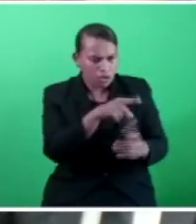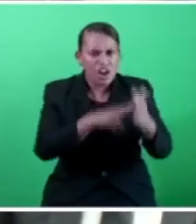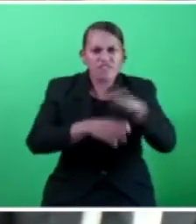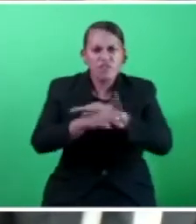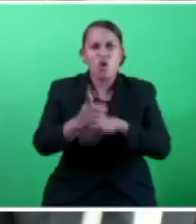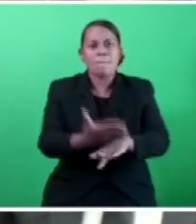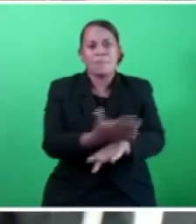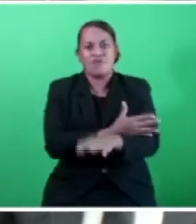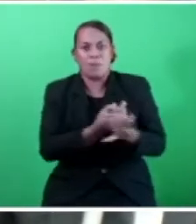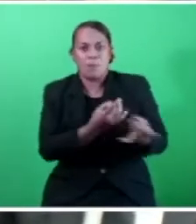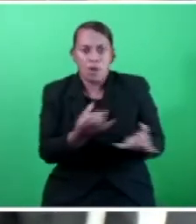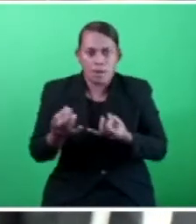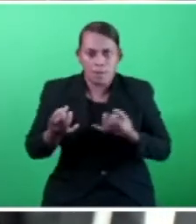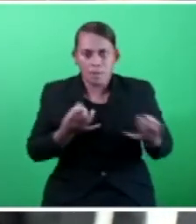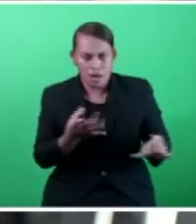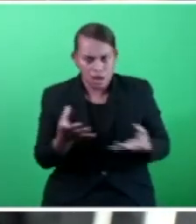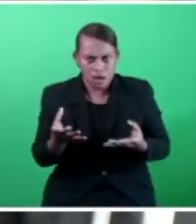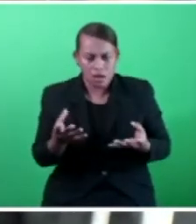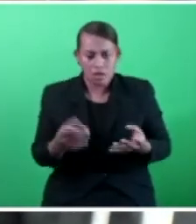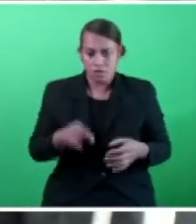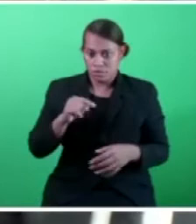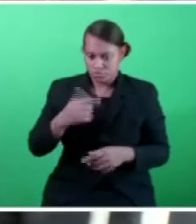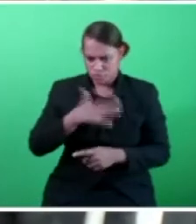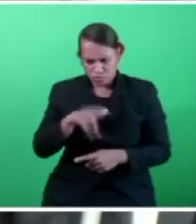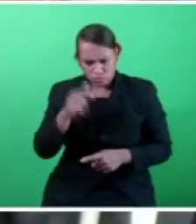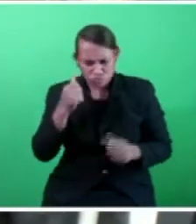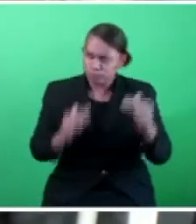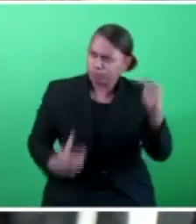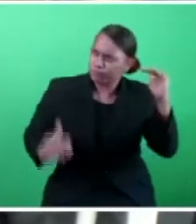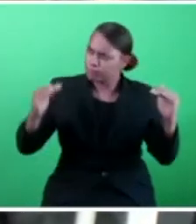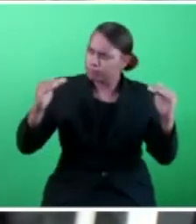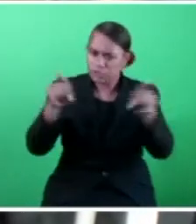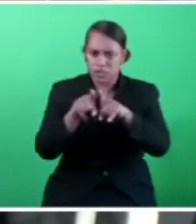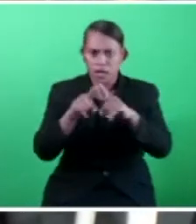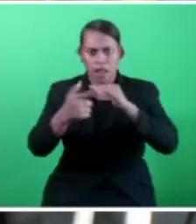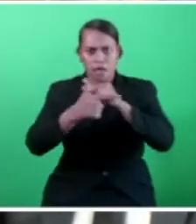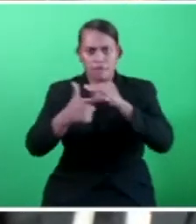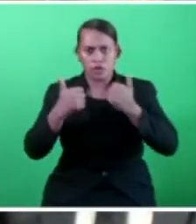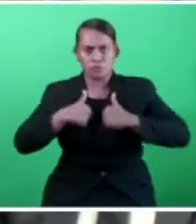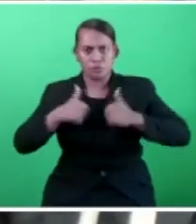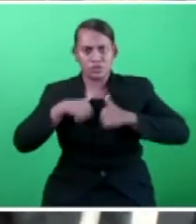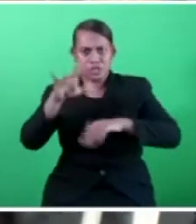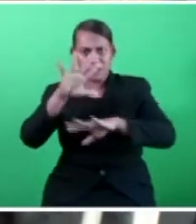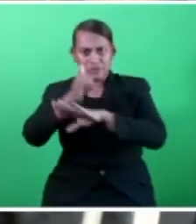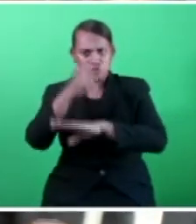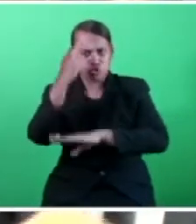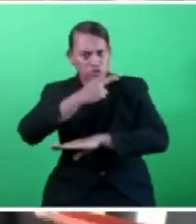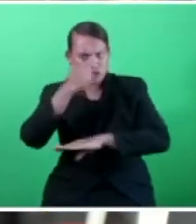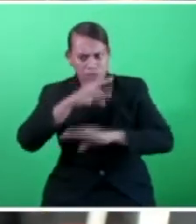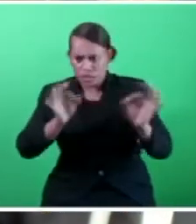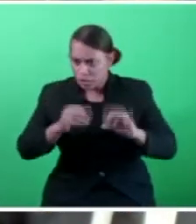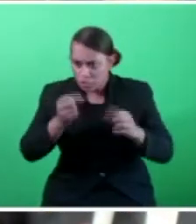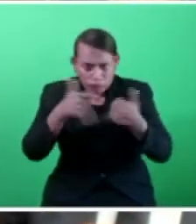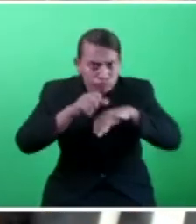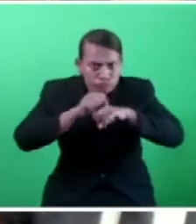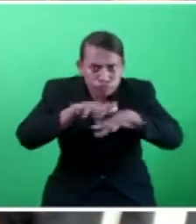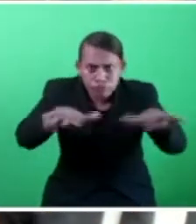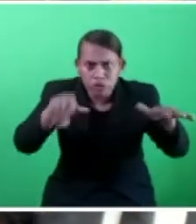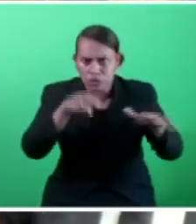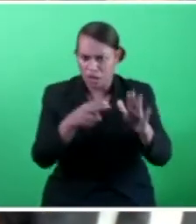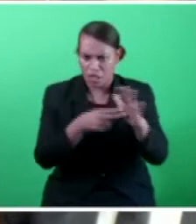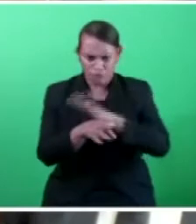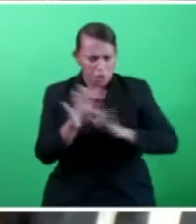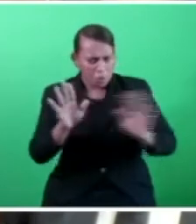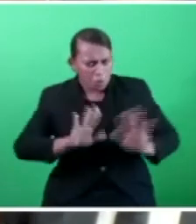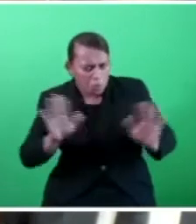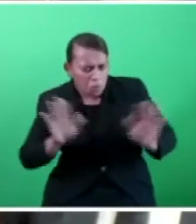measure taken in line with best practice. No risk is posed to residents in Naboo. Honourable Speaker, in fact, the